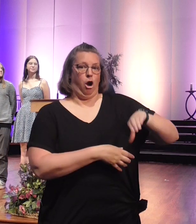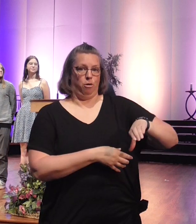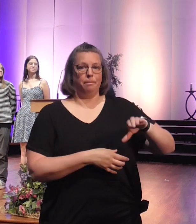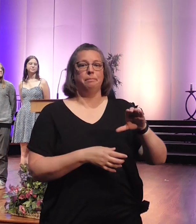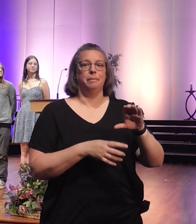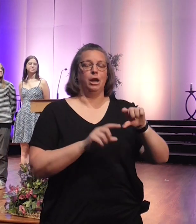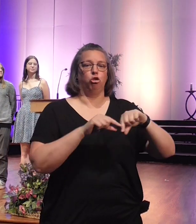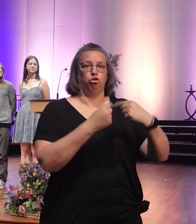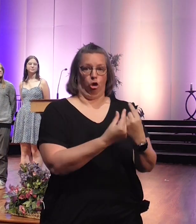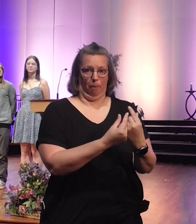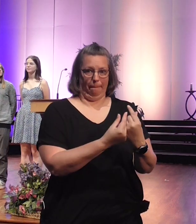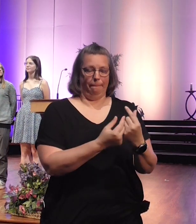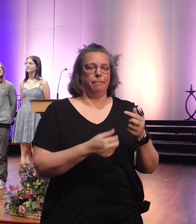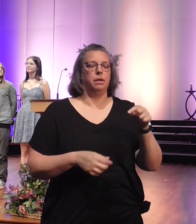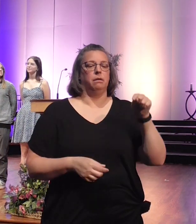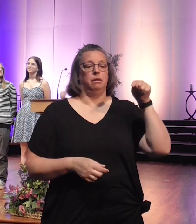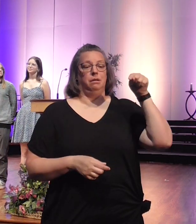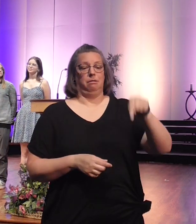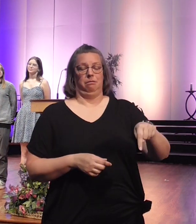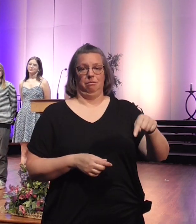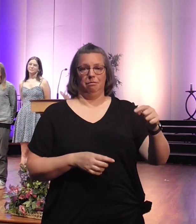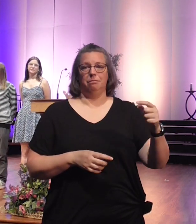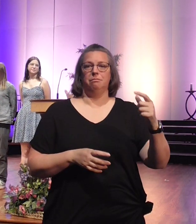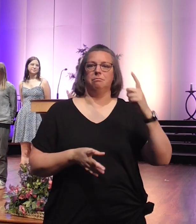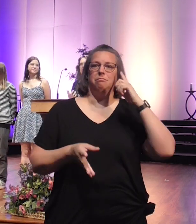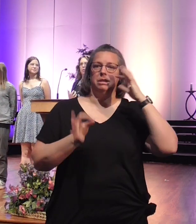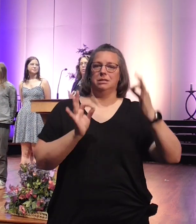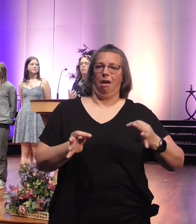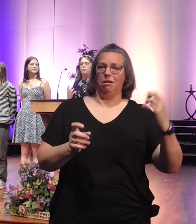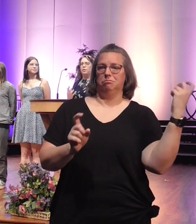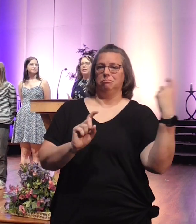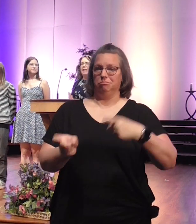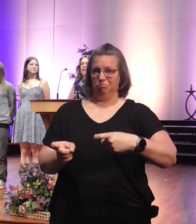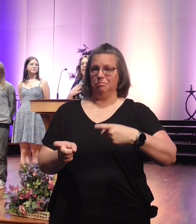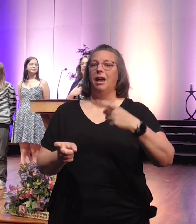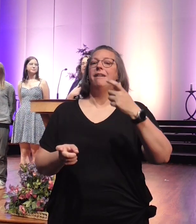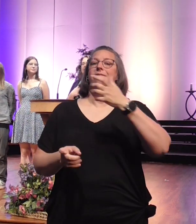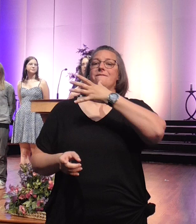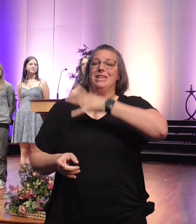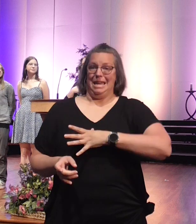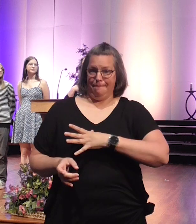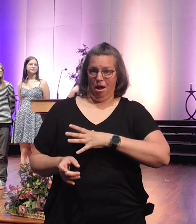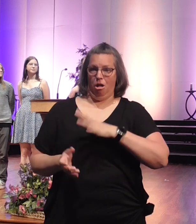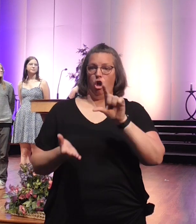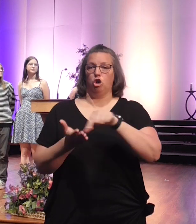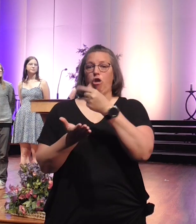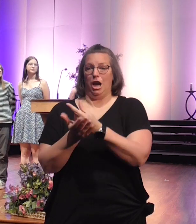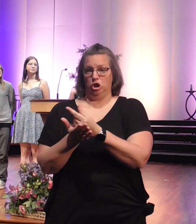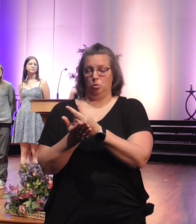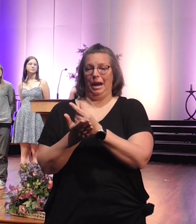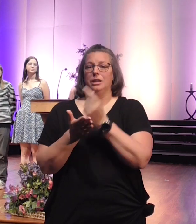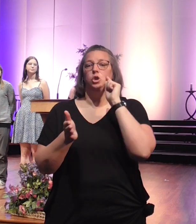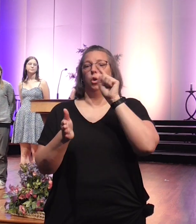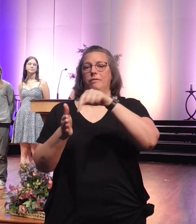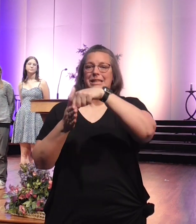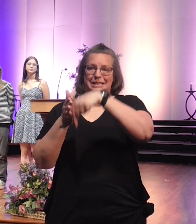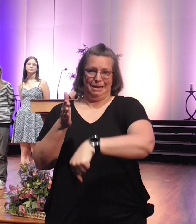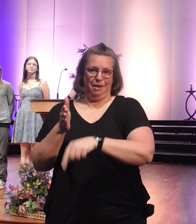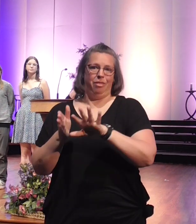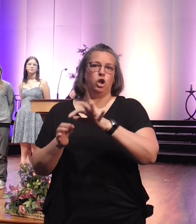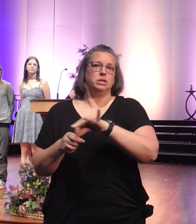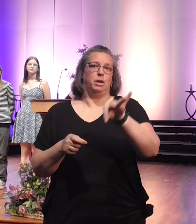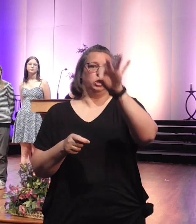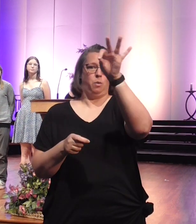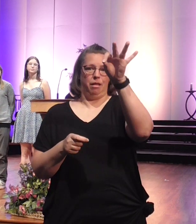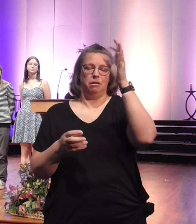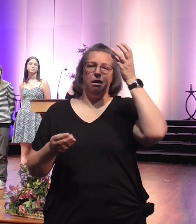And they give this scholarship to female graduates who have really deepened their spirituality and